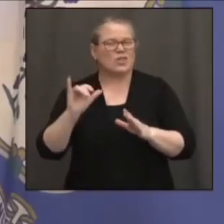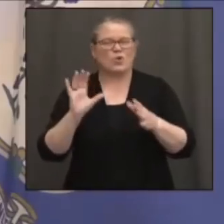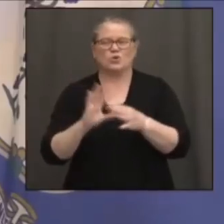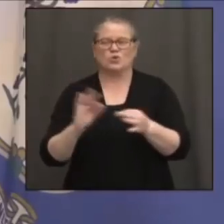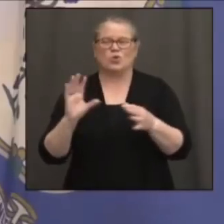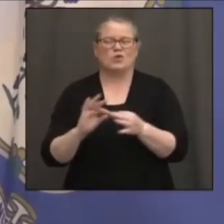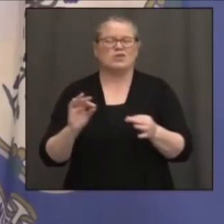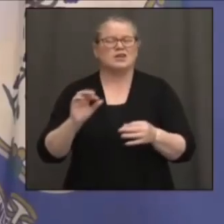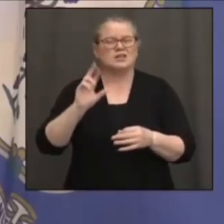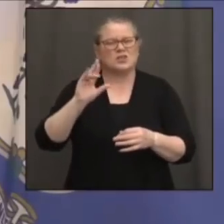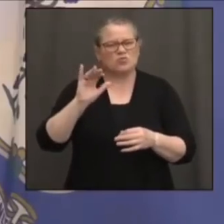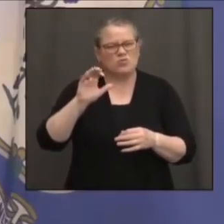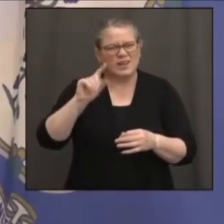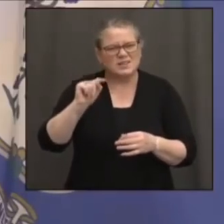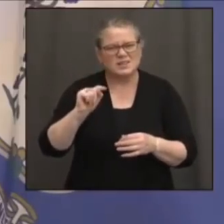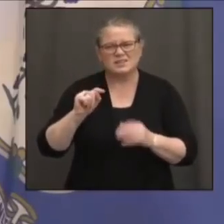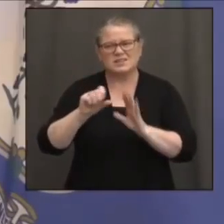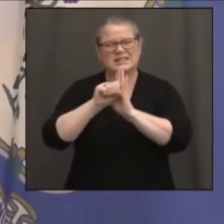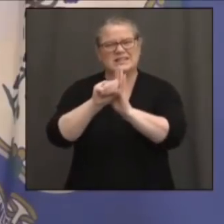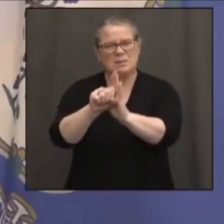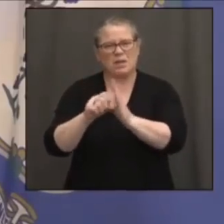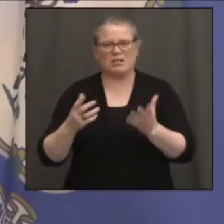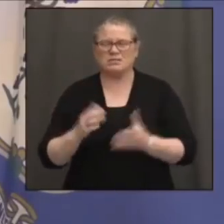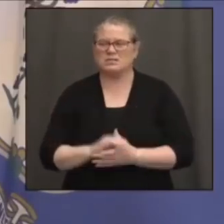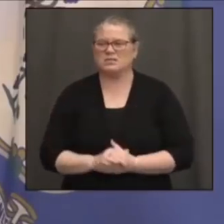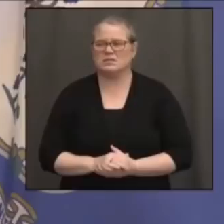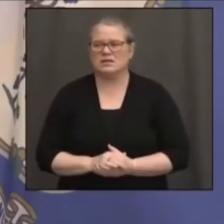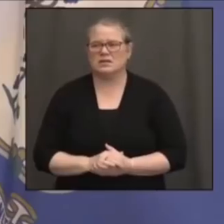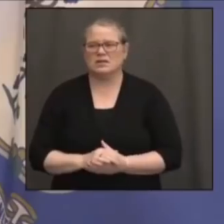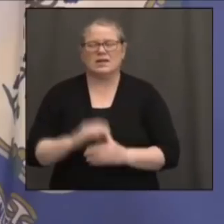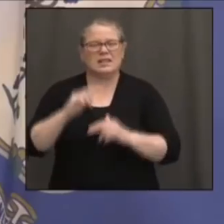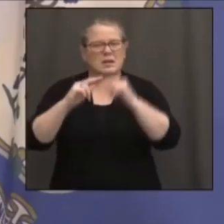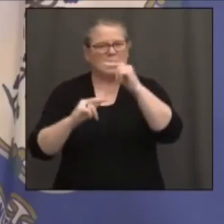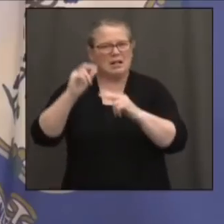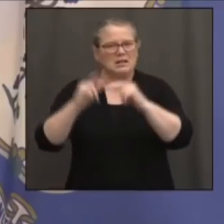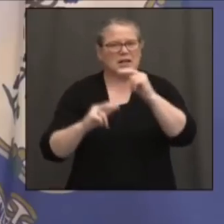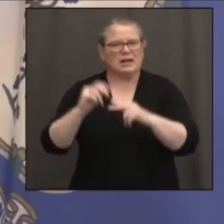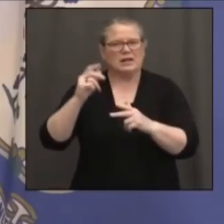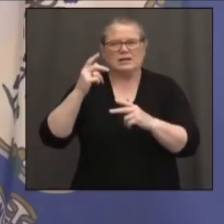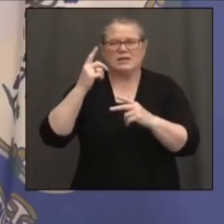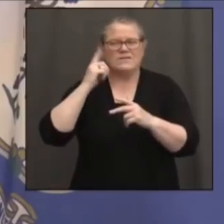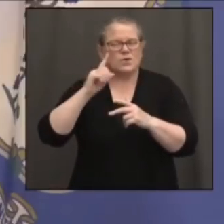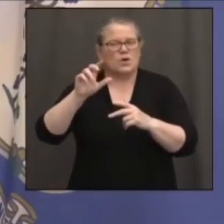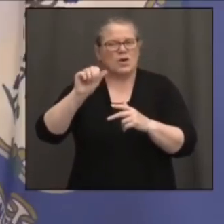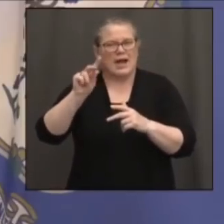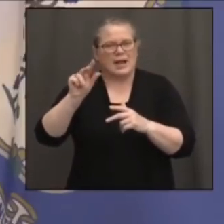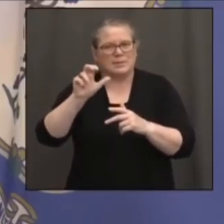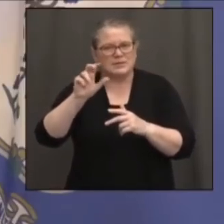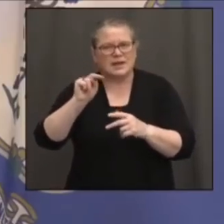one or two of these distribution facilities or one of our colleges.